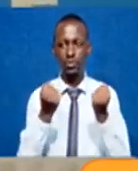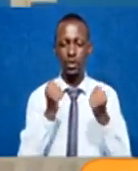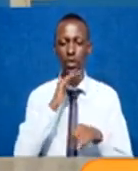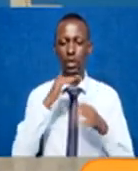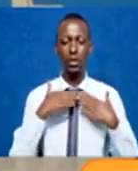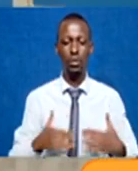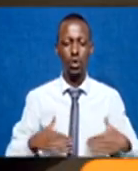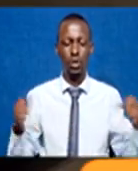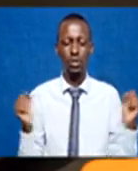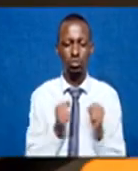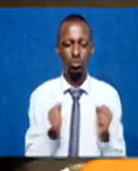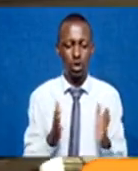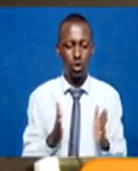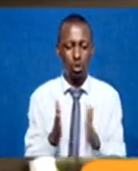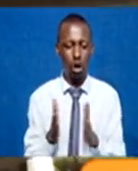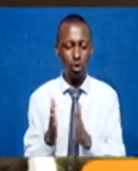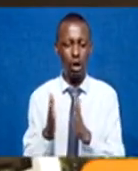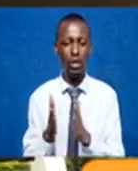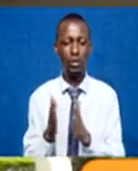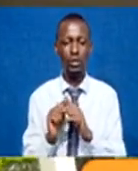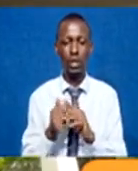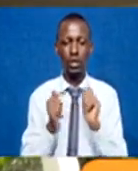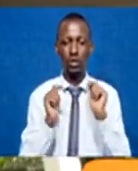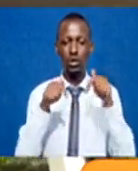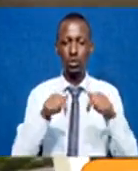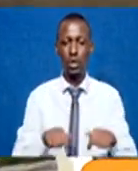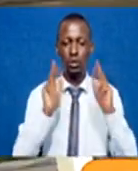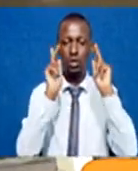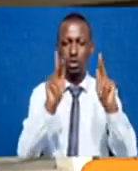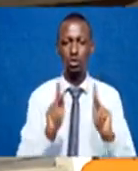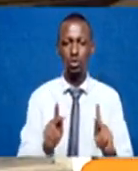today officially flagged off at the KEMRI Center for Global Health in Kisumu